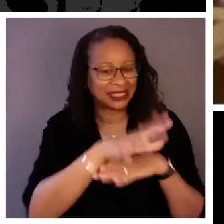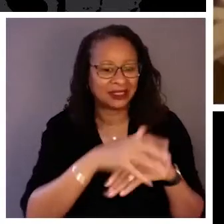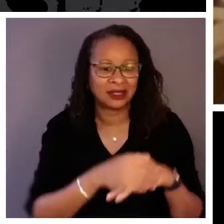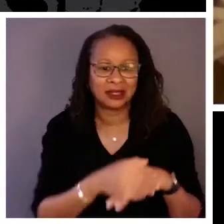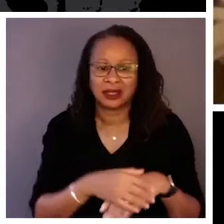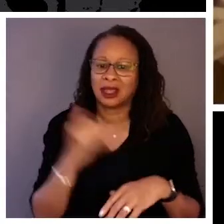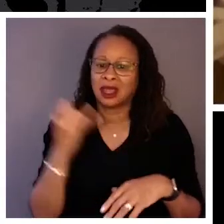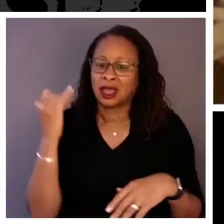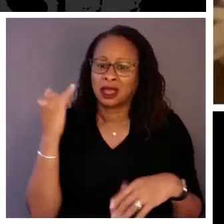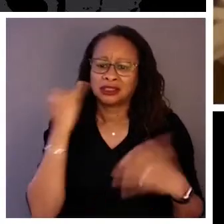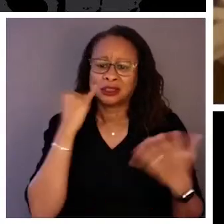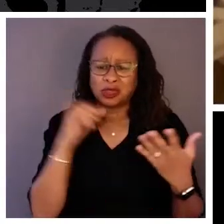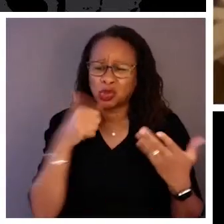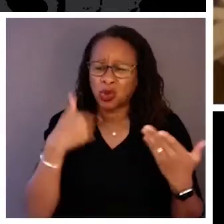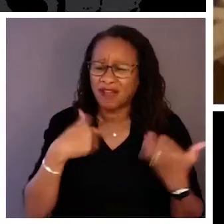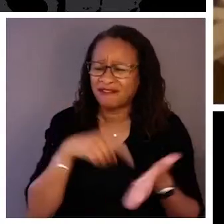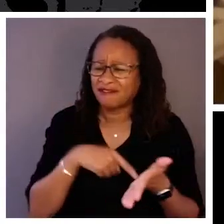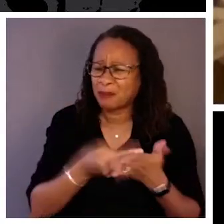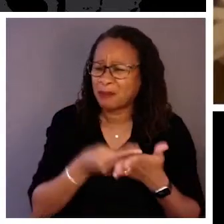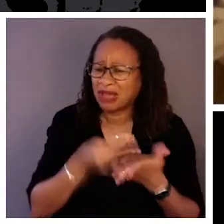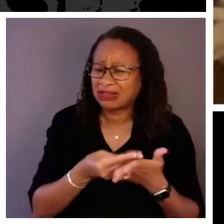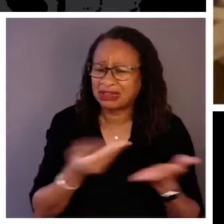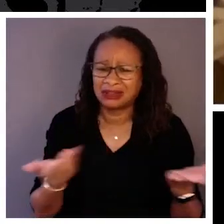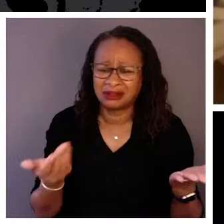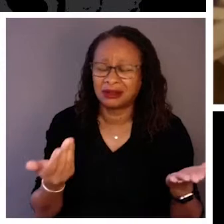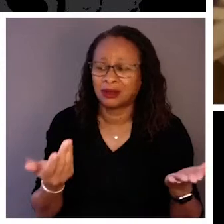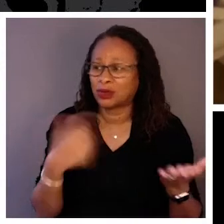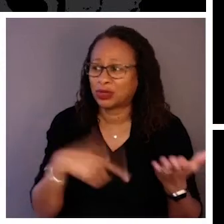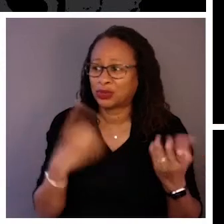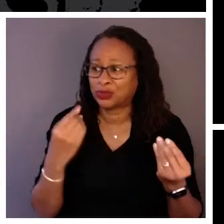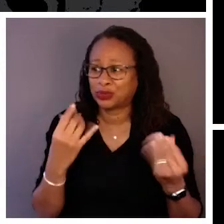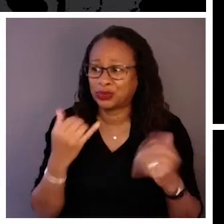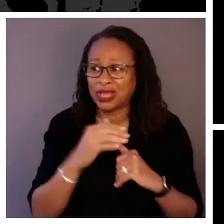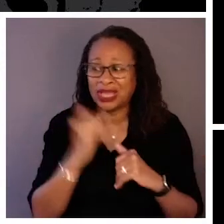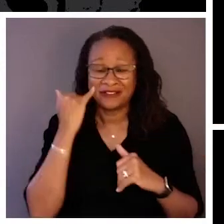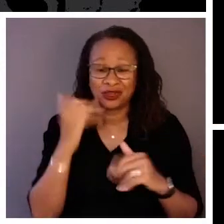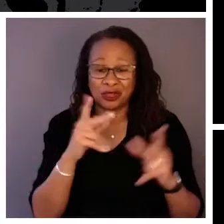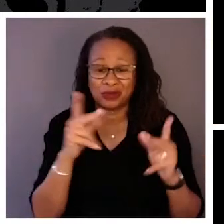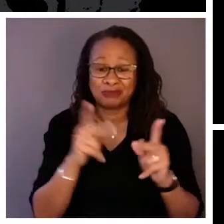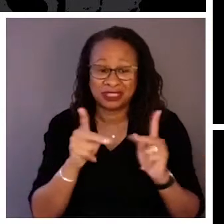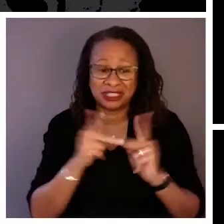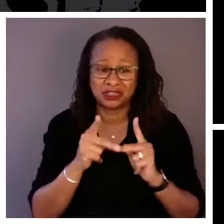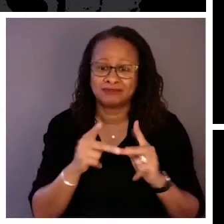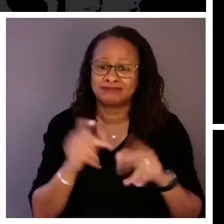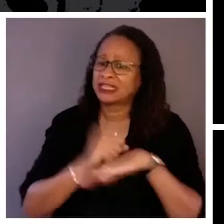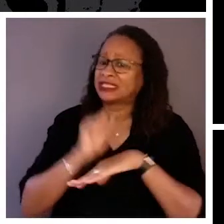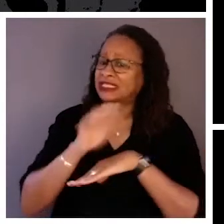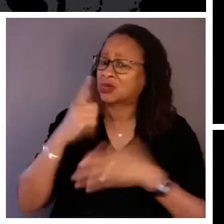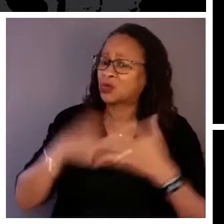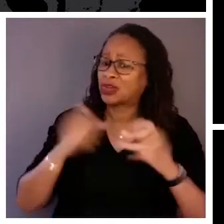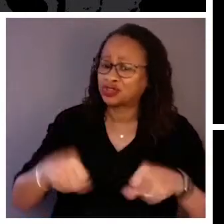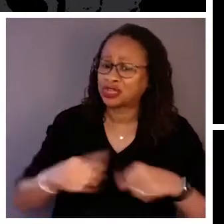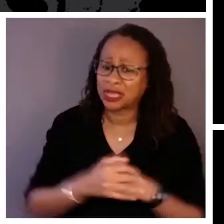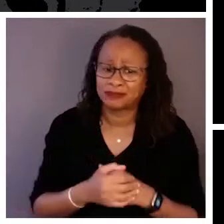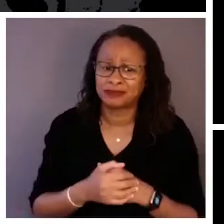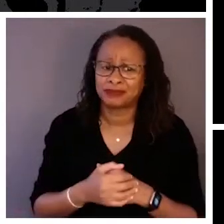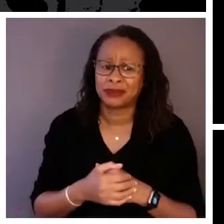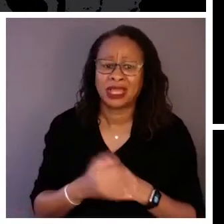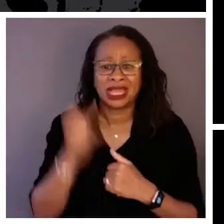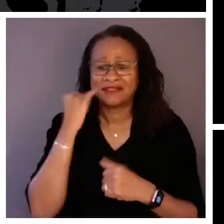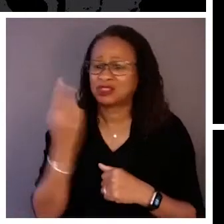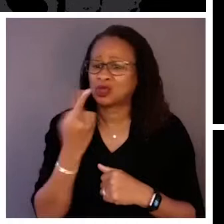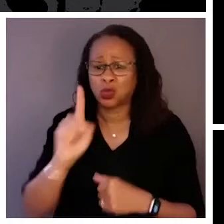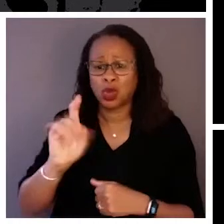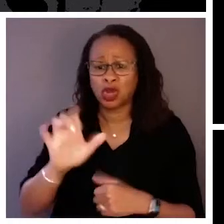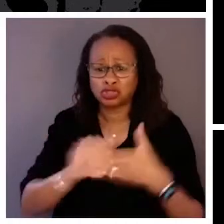an extension in terms of trying to pay? What should somebody do if they're in that position? Send in what you can. Even if you can only send in $100,